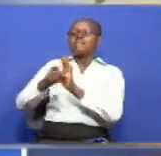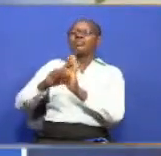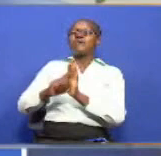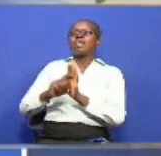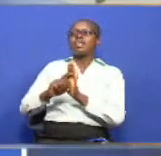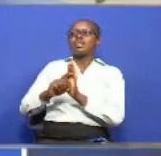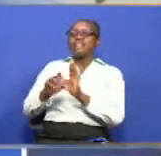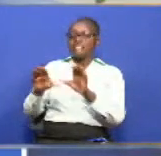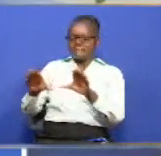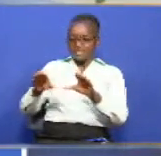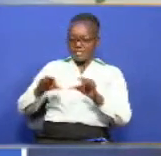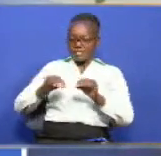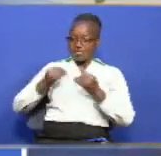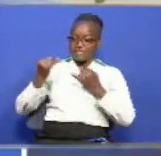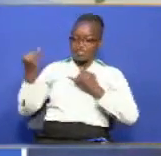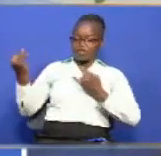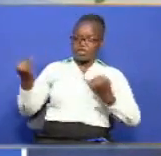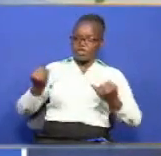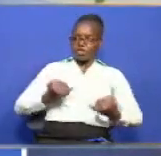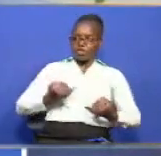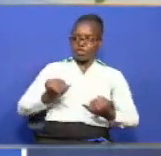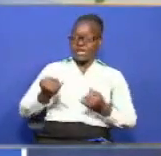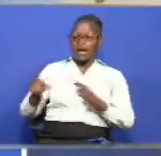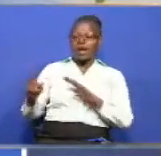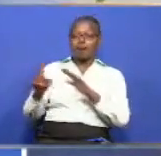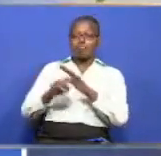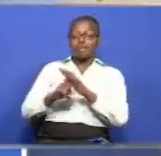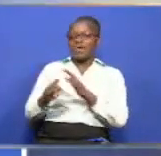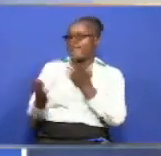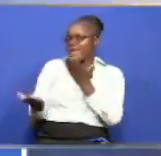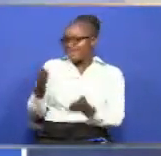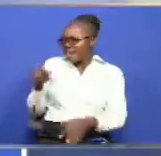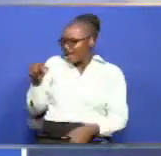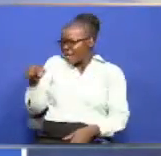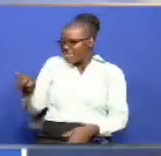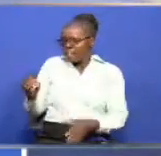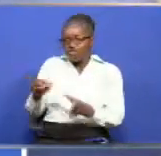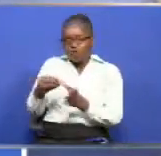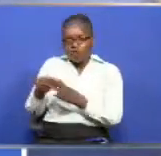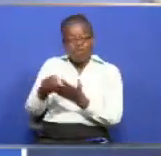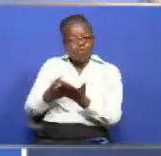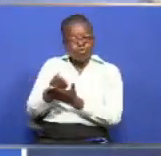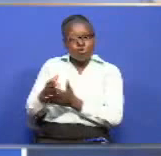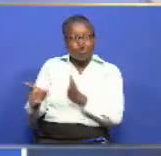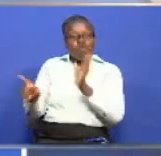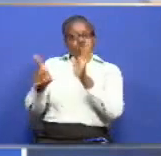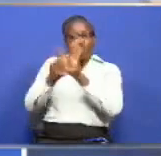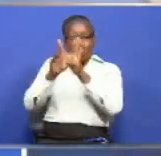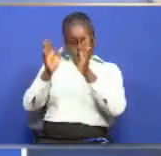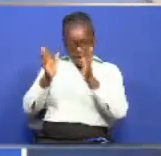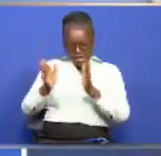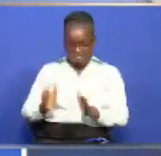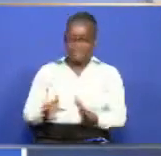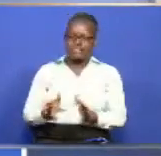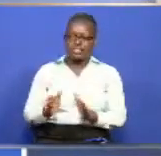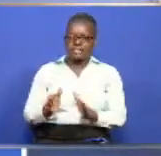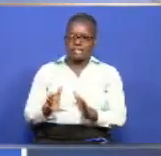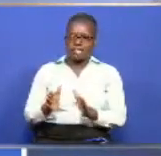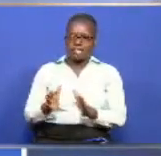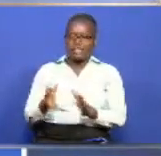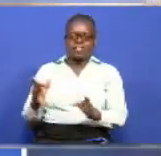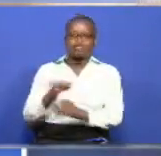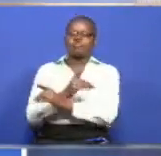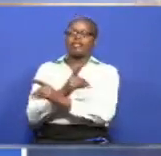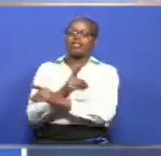invitation to appear either in person or through legal representatives, so that she can defend